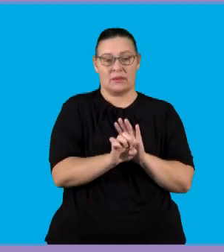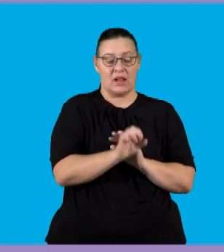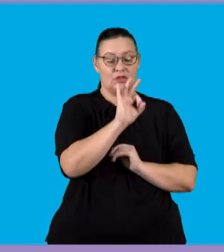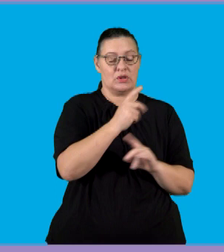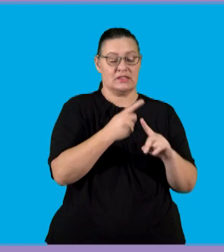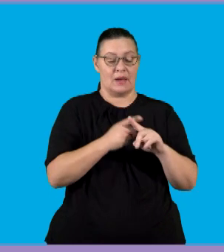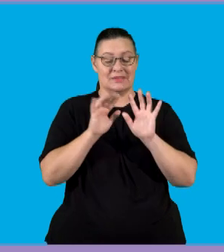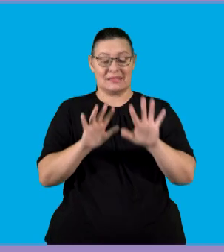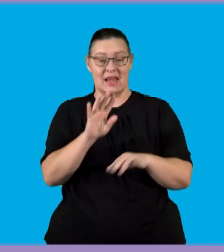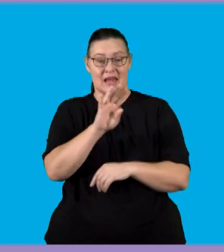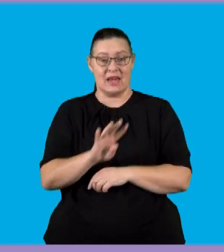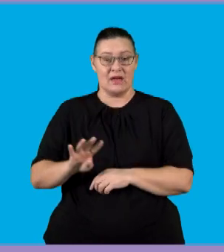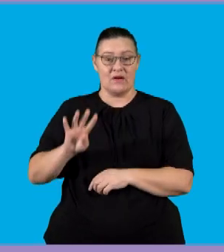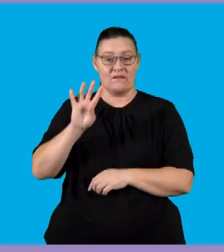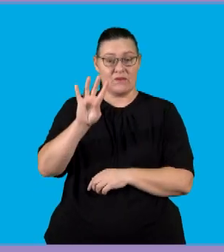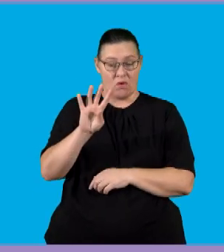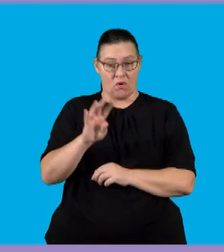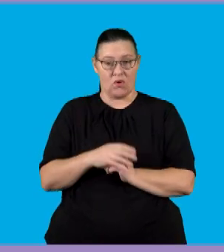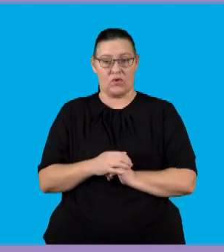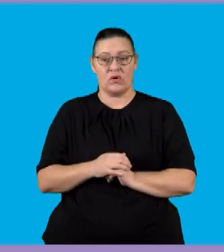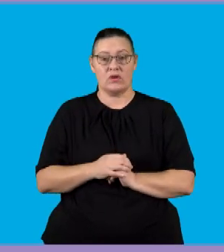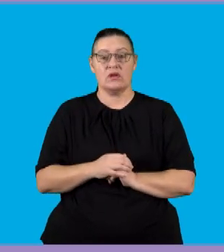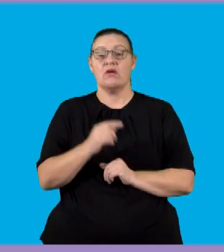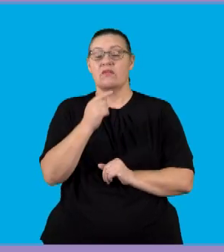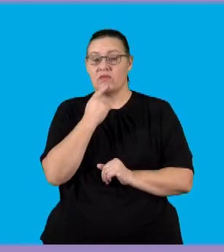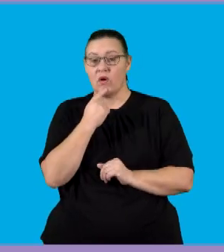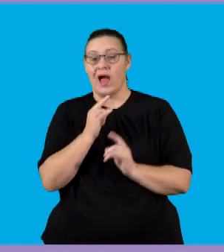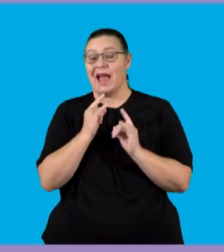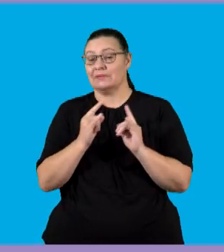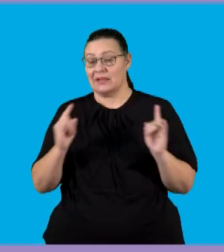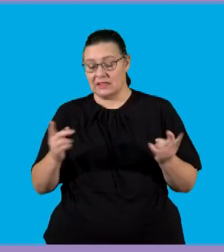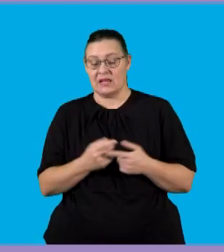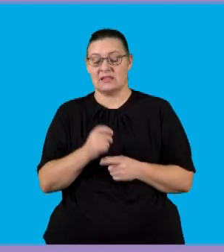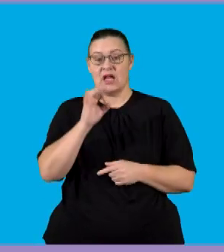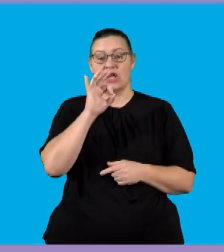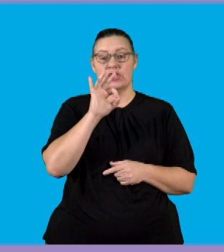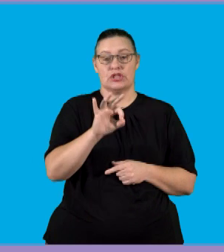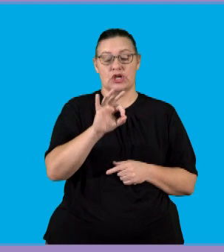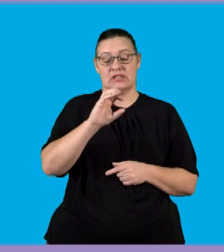3 multiplied by 10 exponent 4 in expanded form is